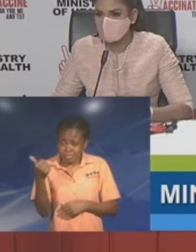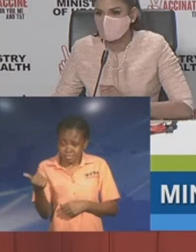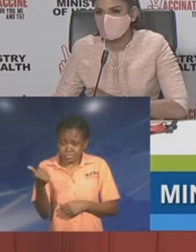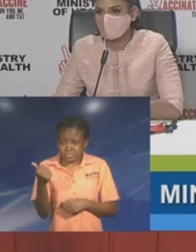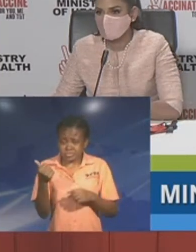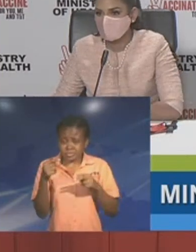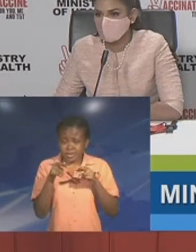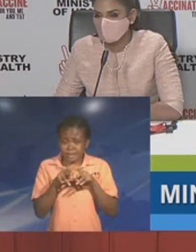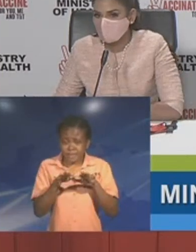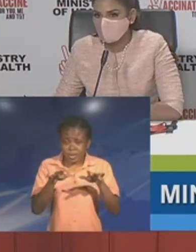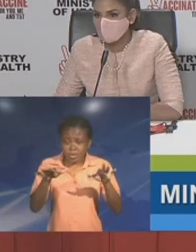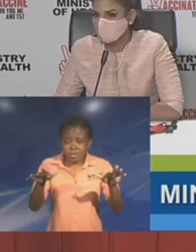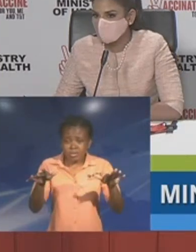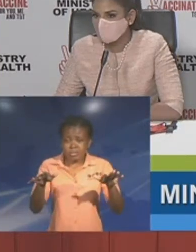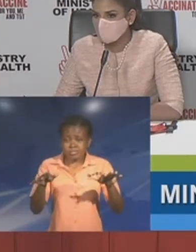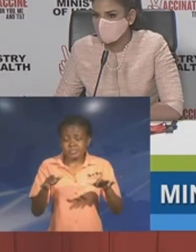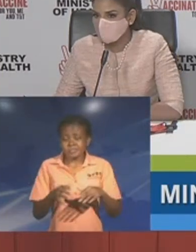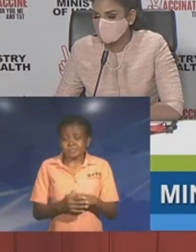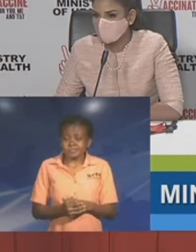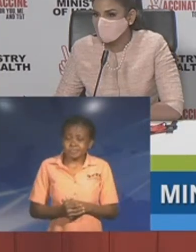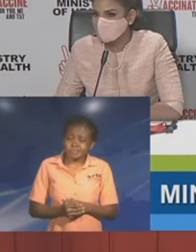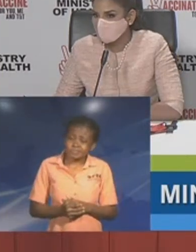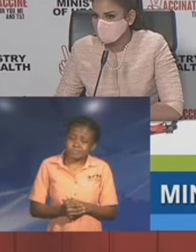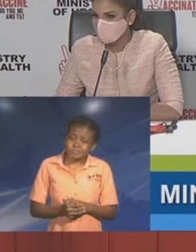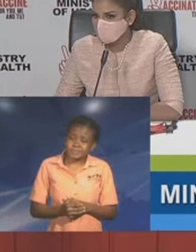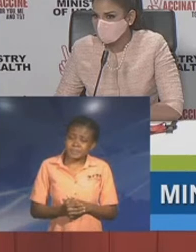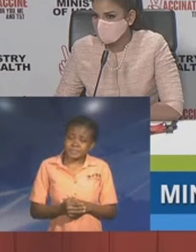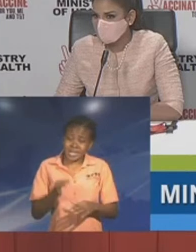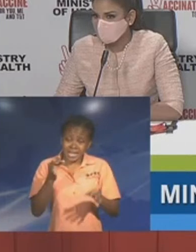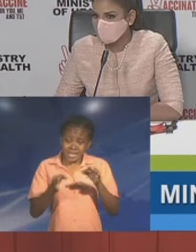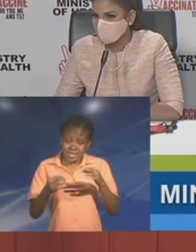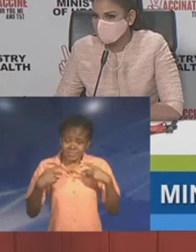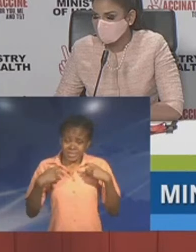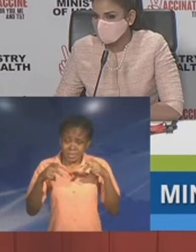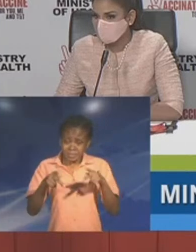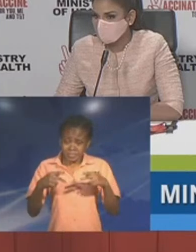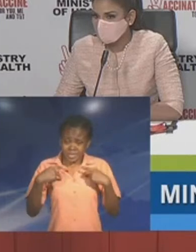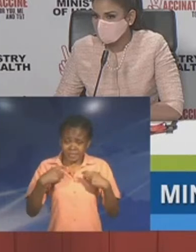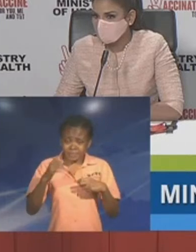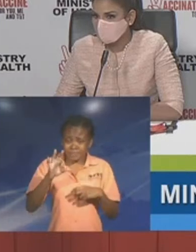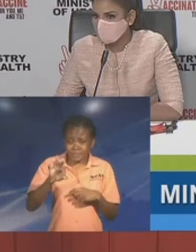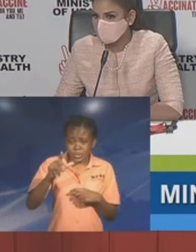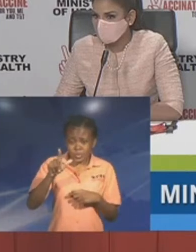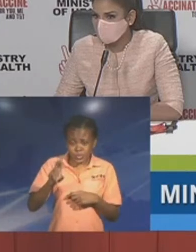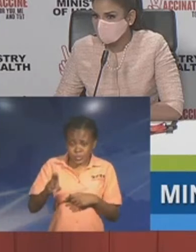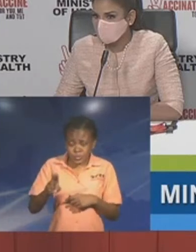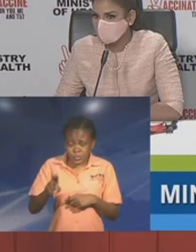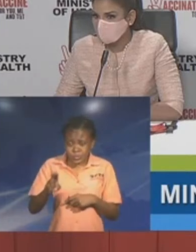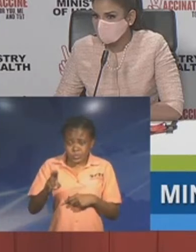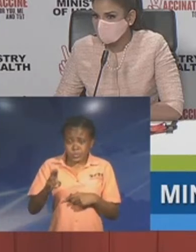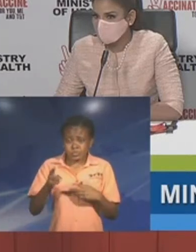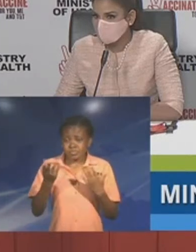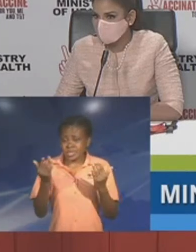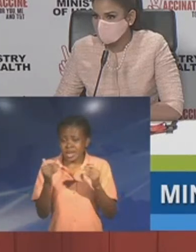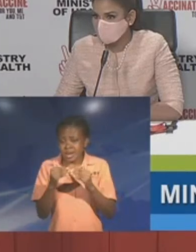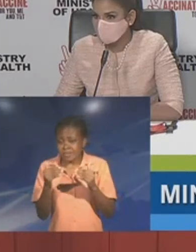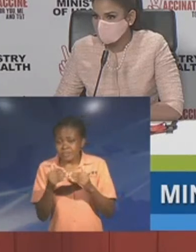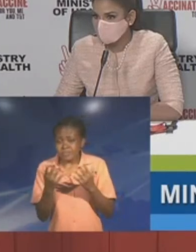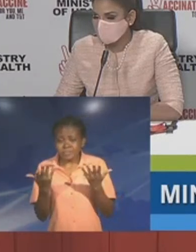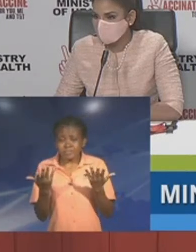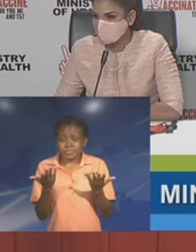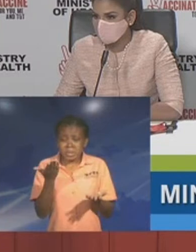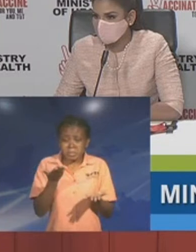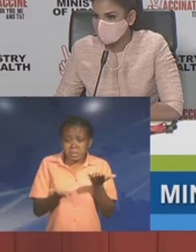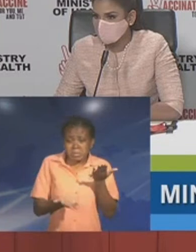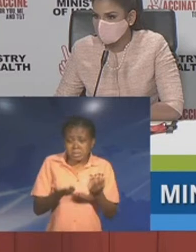trying to really get at is, if somebody experiences flu-like symptom, is there equal chance it's something else other than COVID-19, or